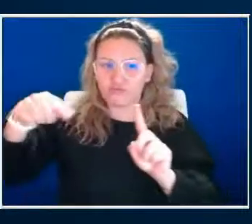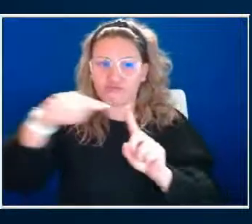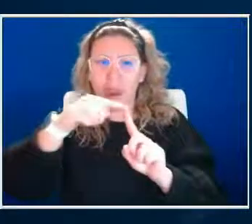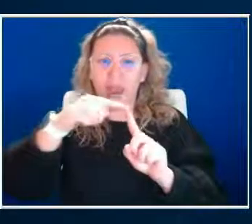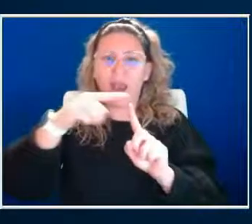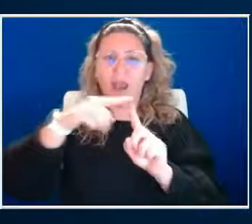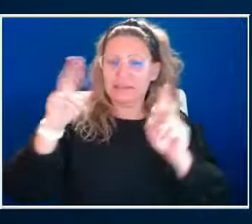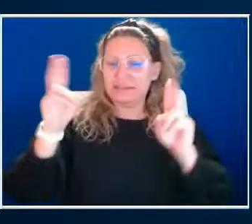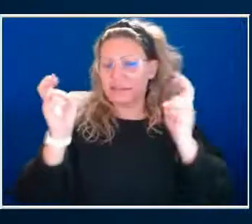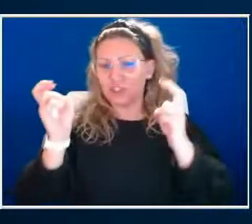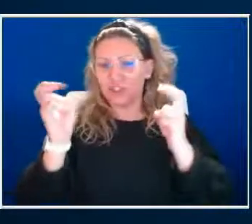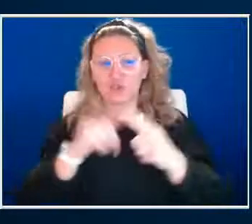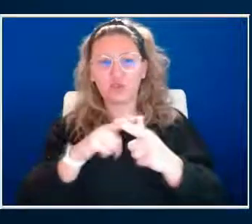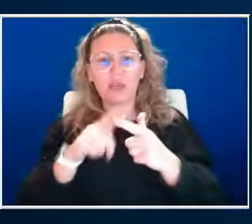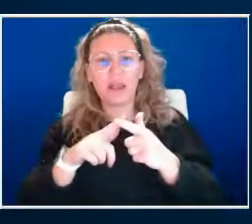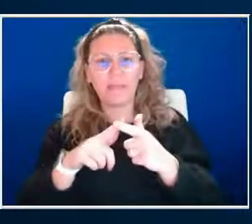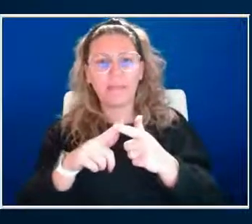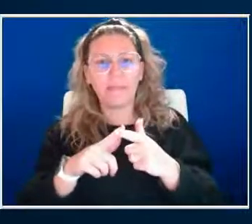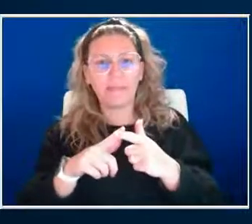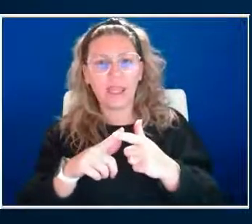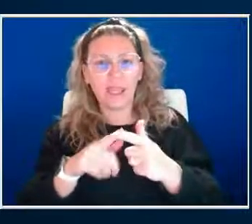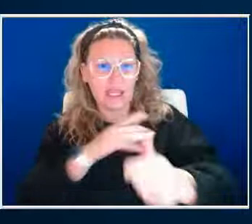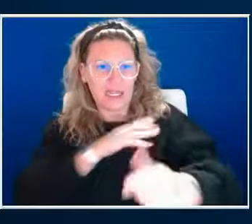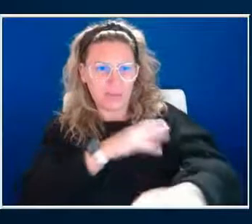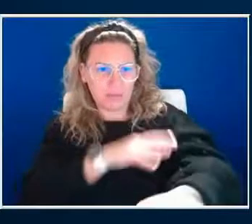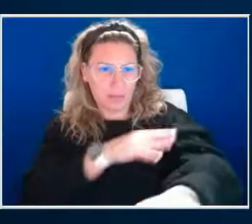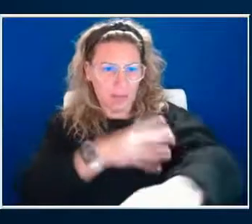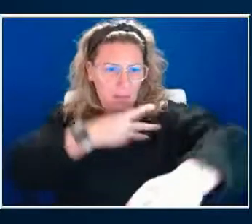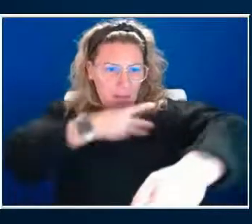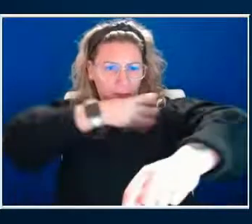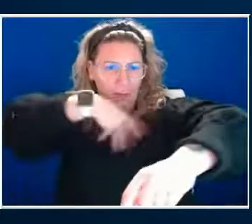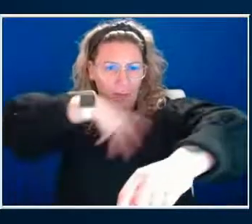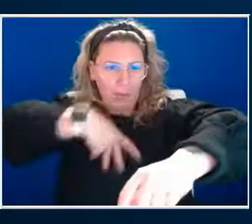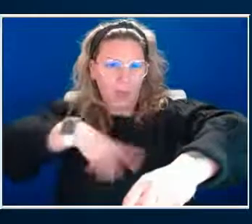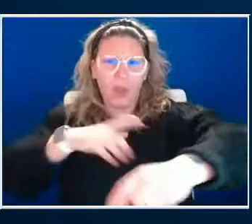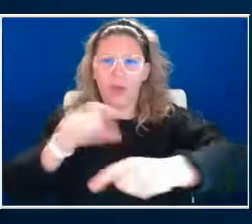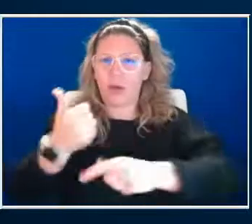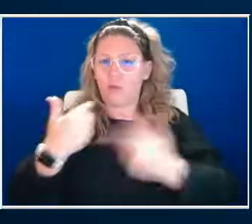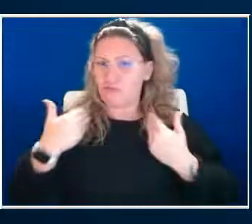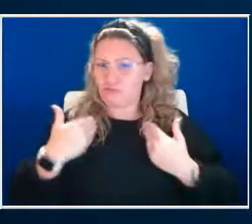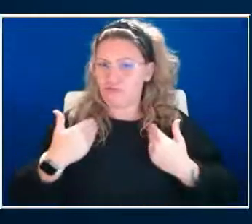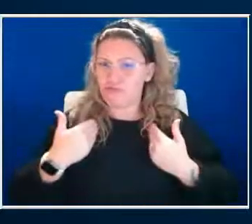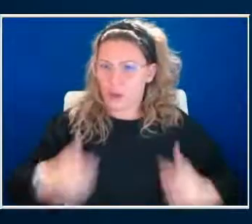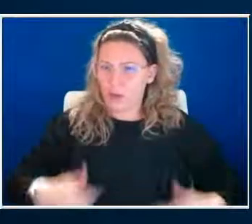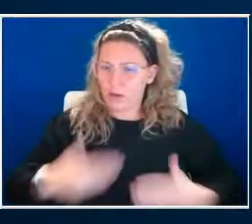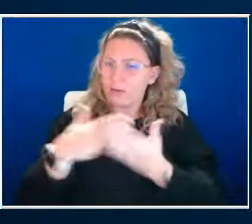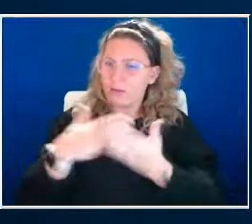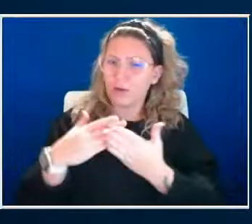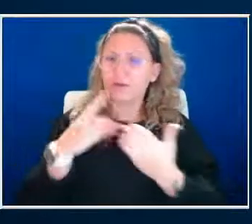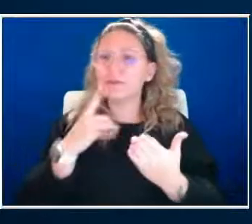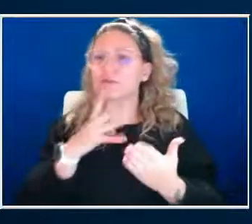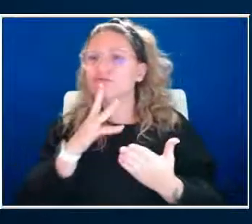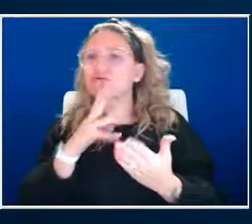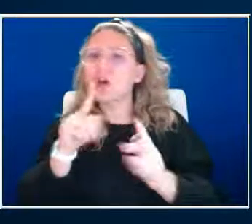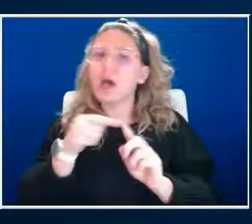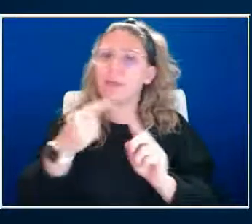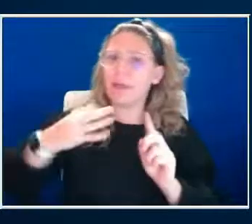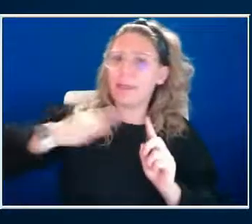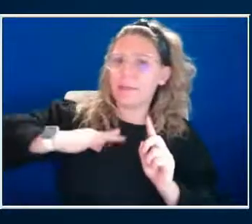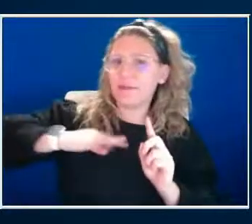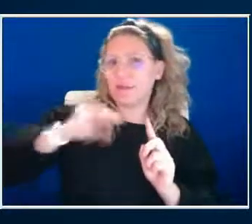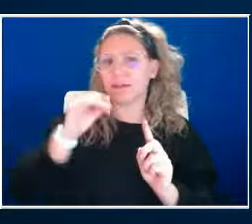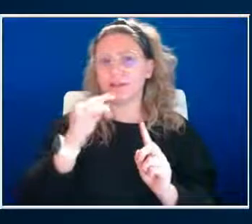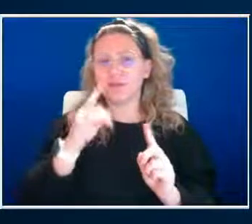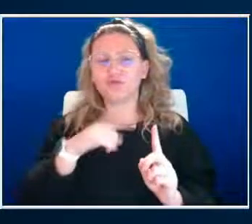and then drain it out to the other parts of the body, correct? That's what we're talking about, Dr. Lai. So talk about some of the benefits and the risks. What